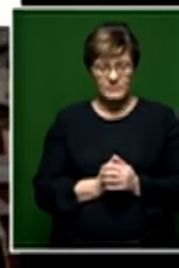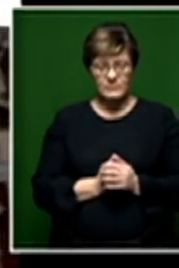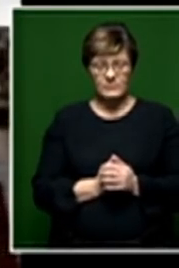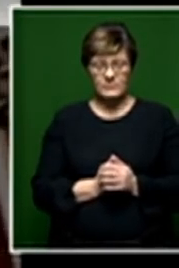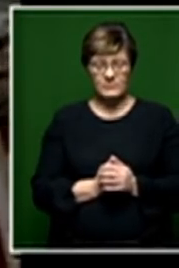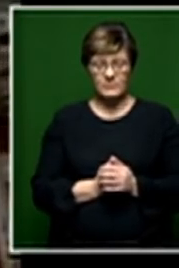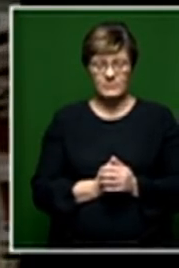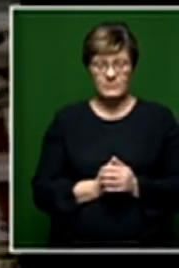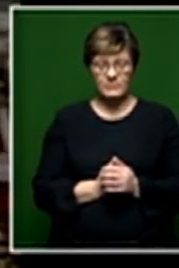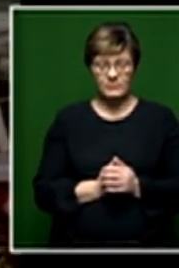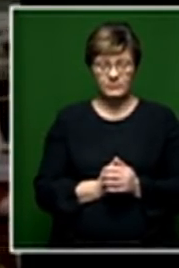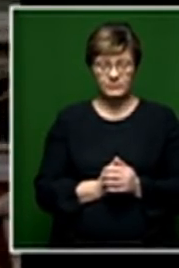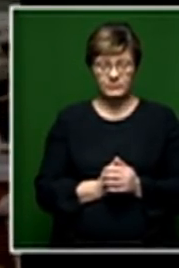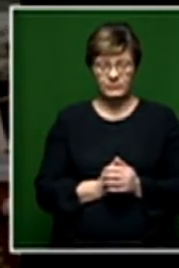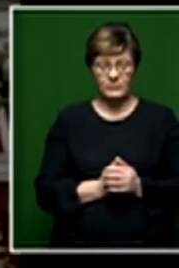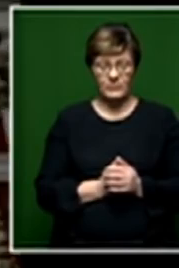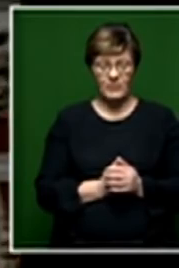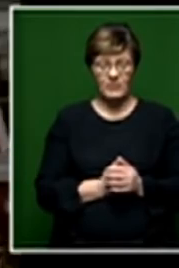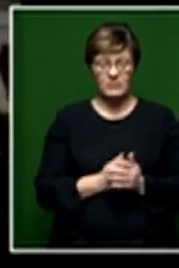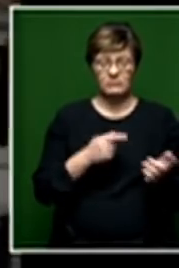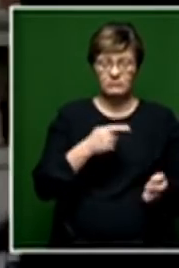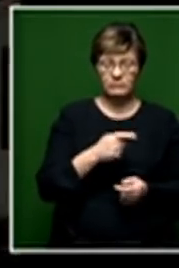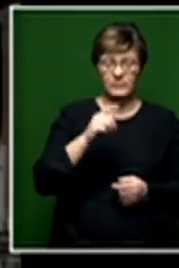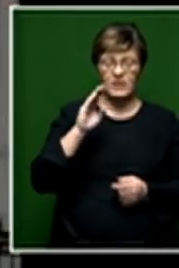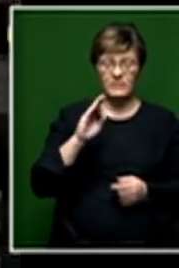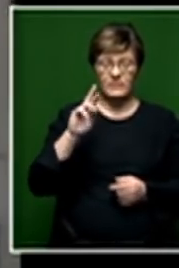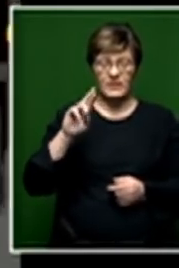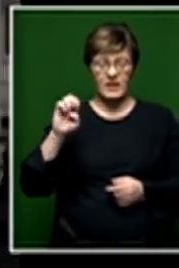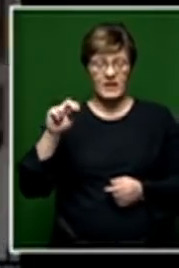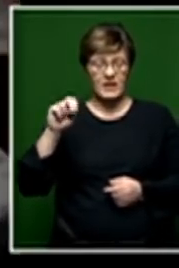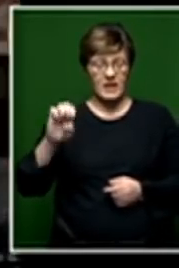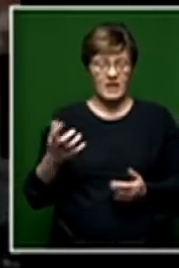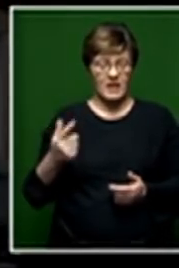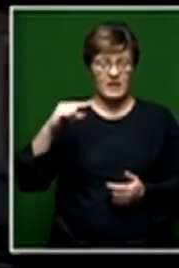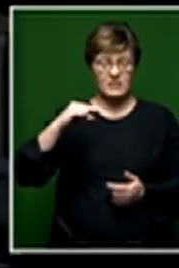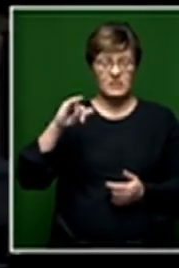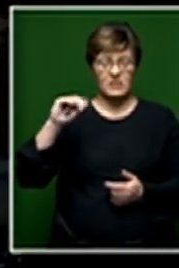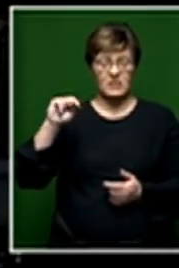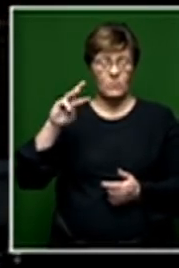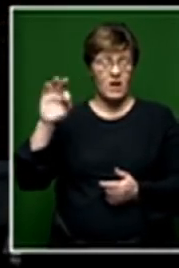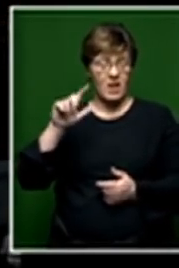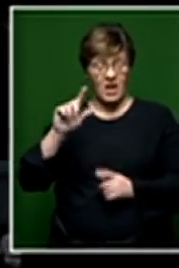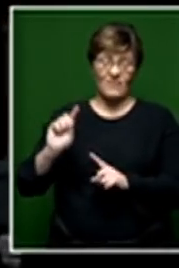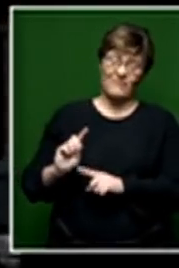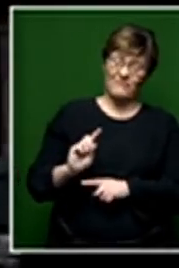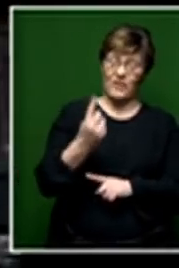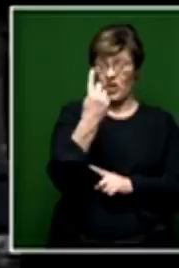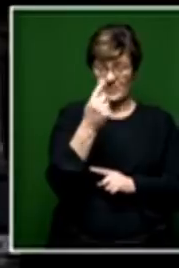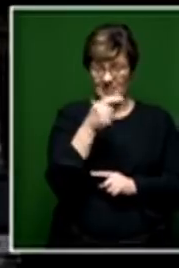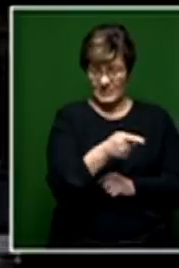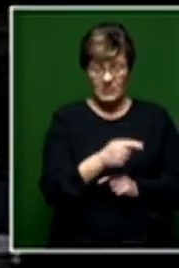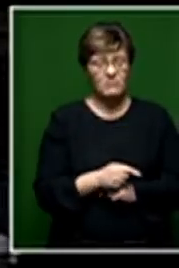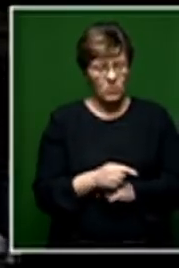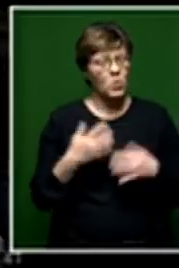first post-apartheid speaker. Ginwala was the first woman to serve in this position in Parliament in the whole of Africa. She was